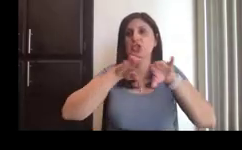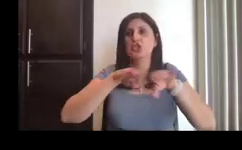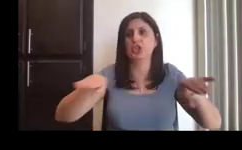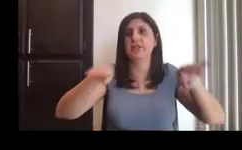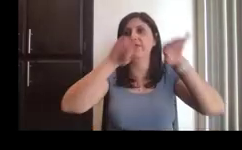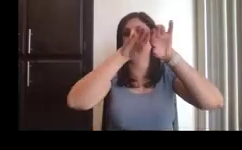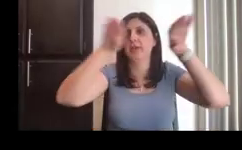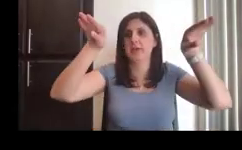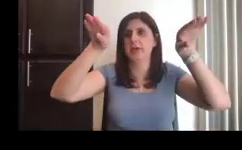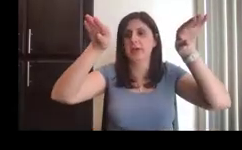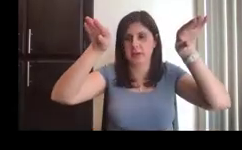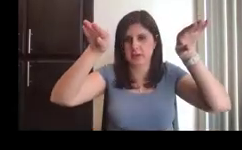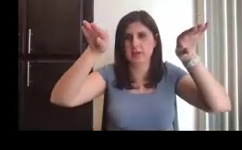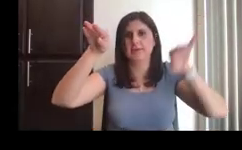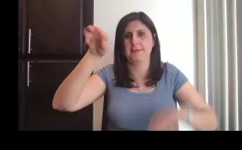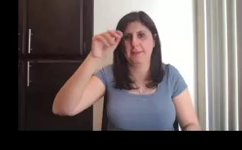fifth shelf.